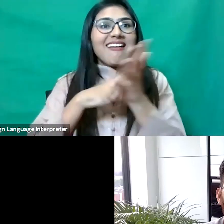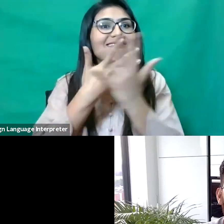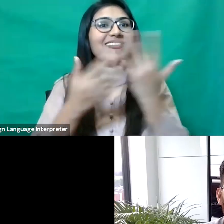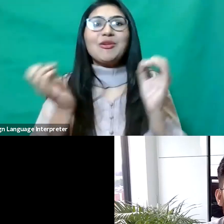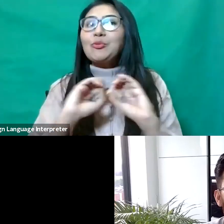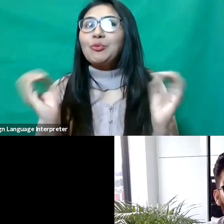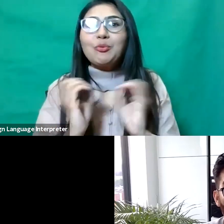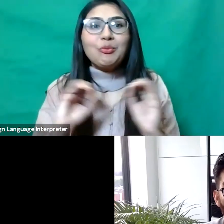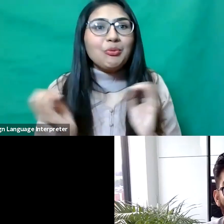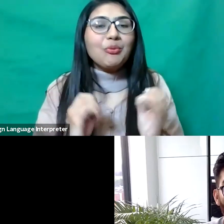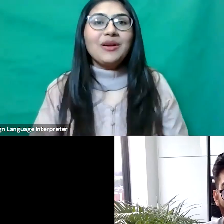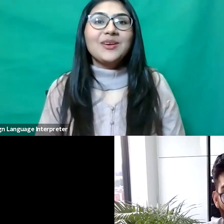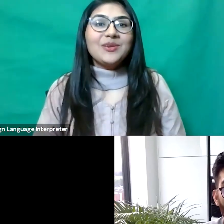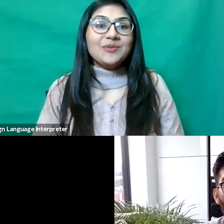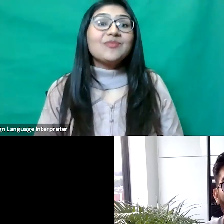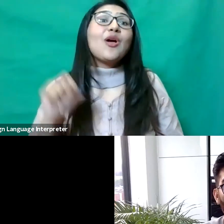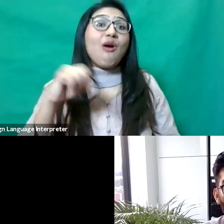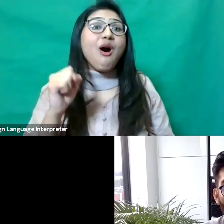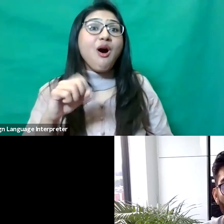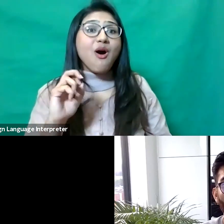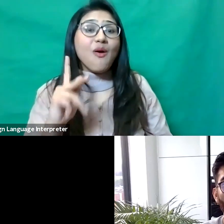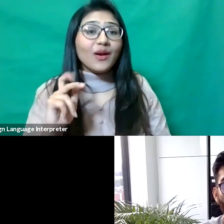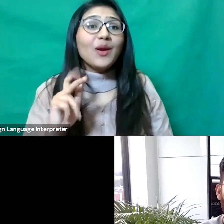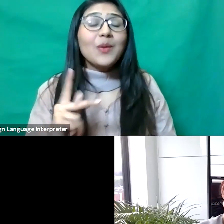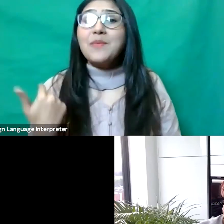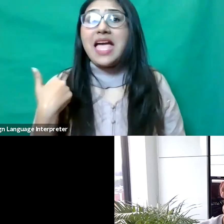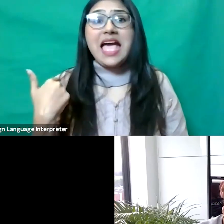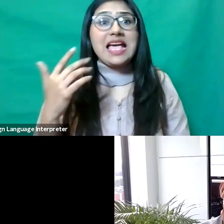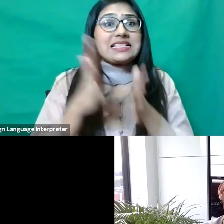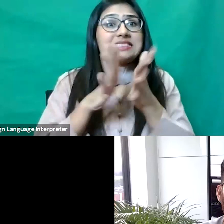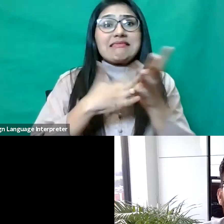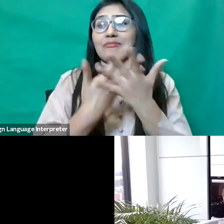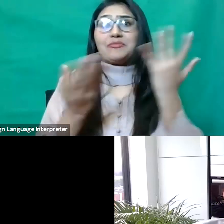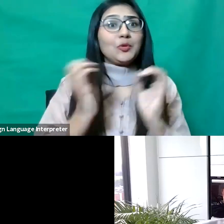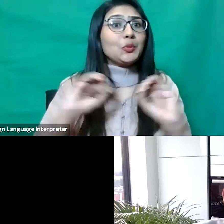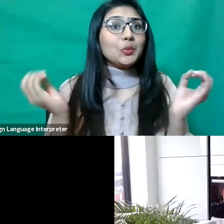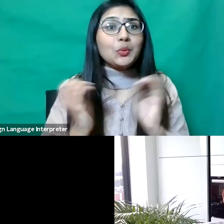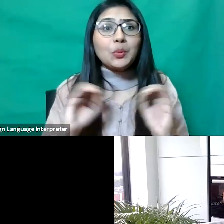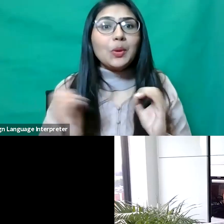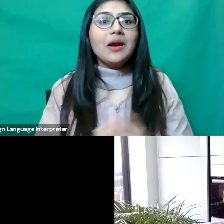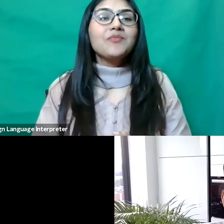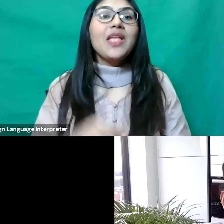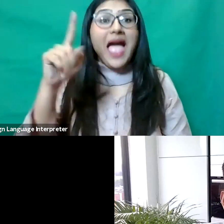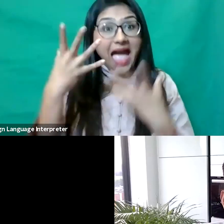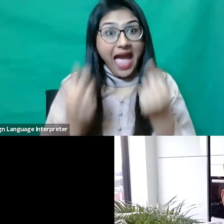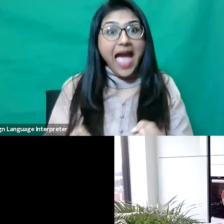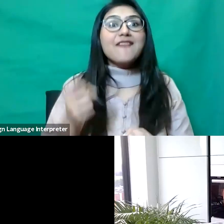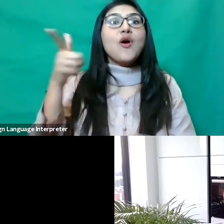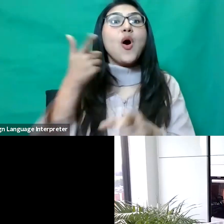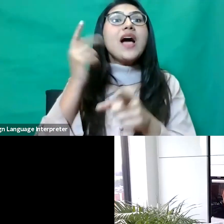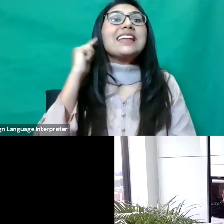at all. Okay. Yeah, no exposure to sign language. I mean, there'd be a teacher of the deaf that would come to school